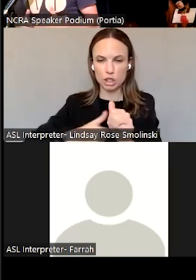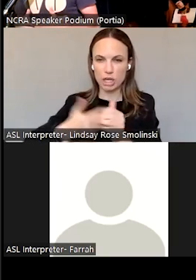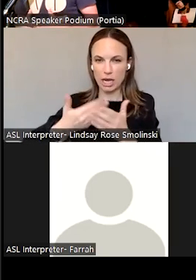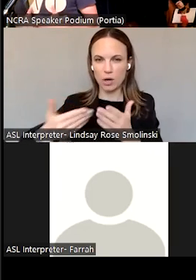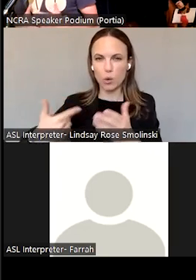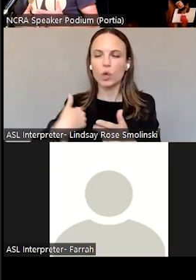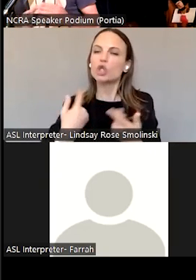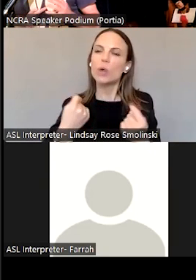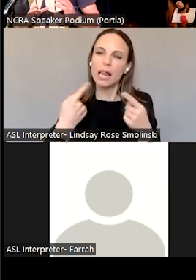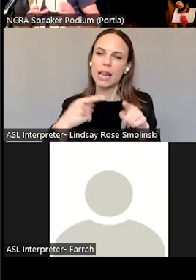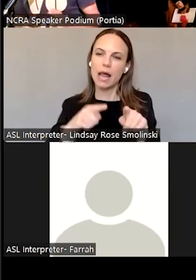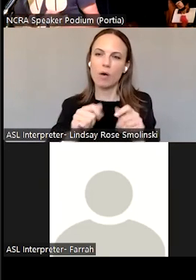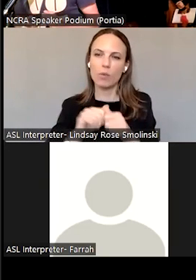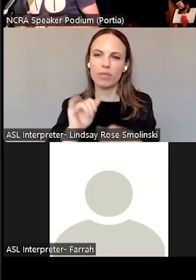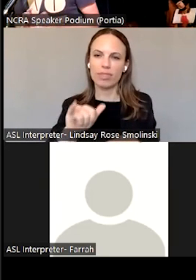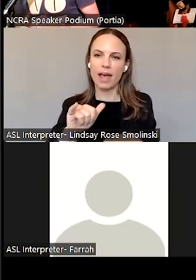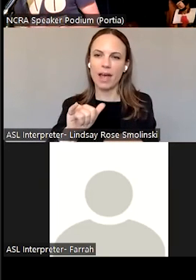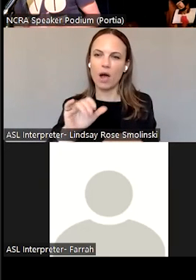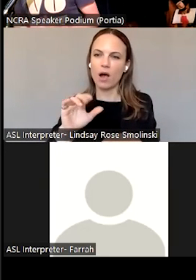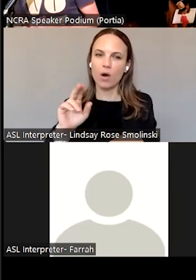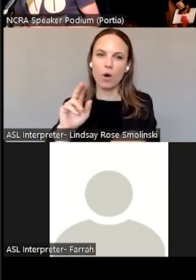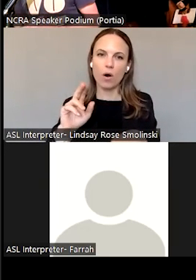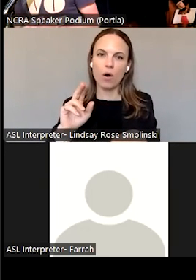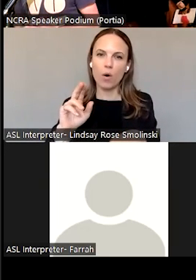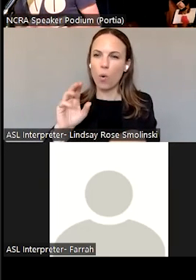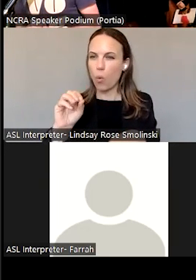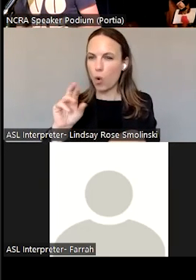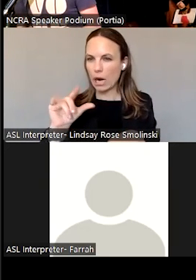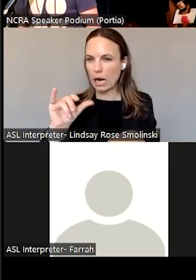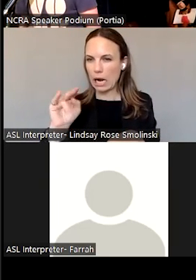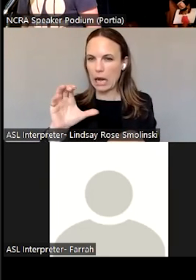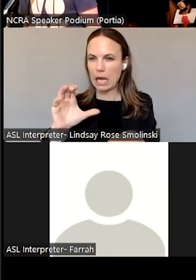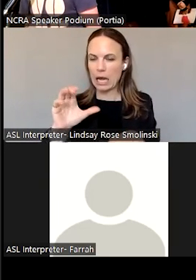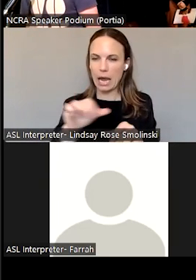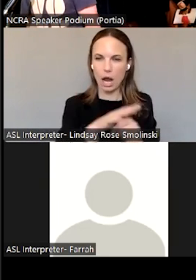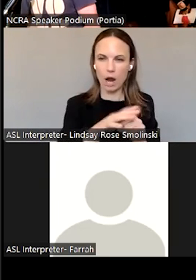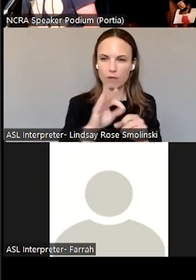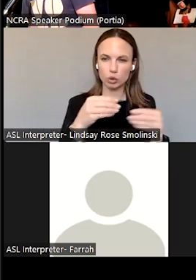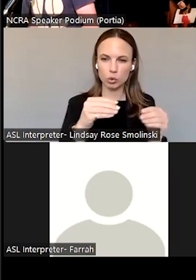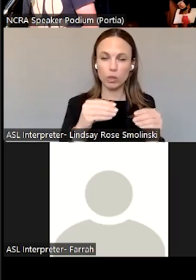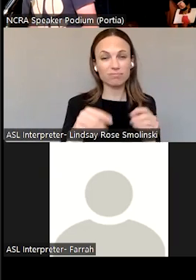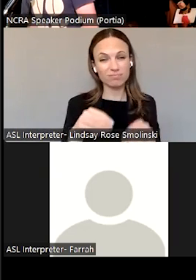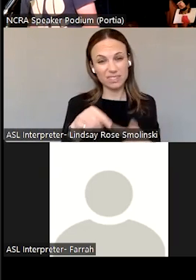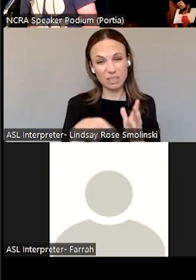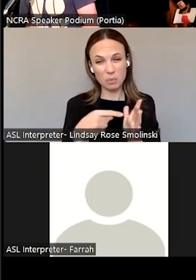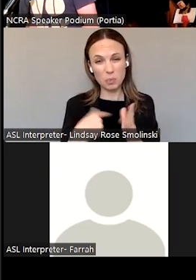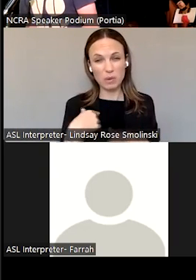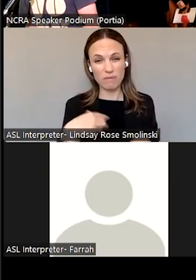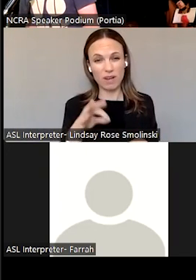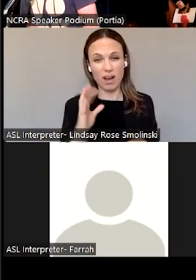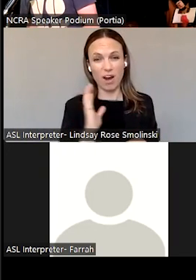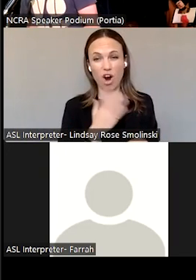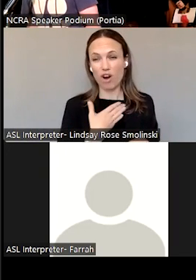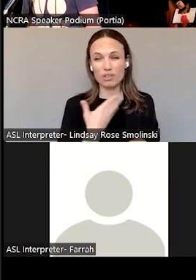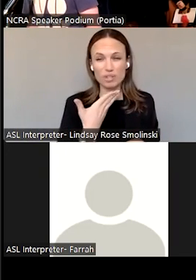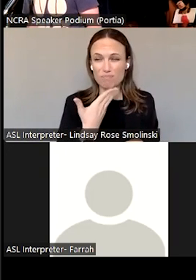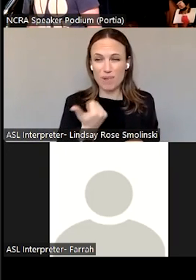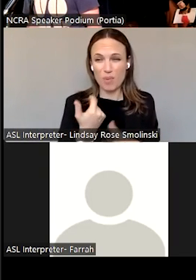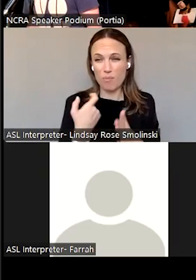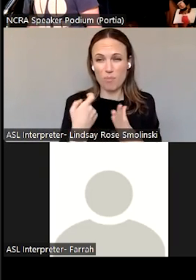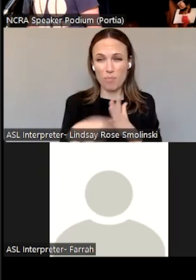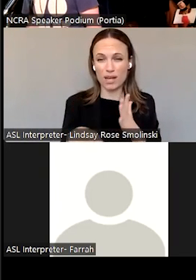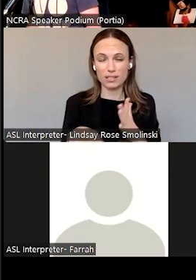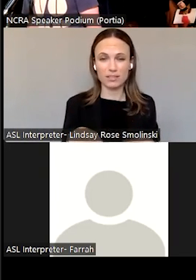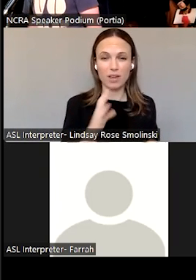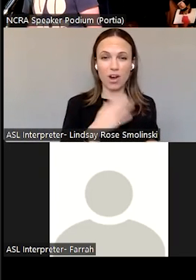in line with that organic section of a store. And in general, sometimes we actually find that some of our stuff is just better price. So like all